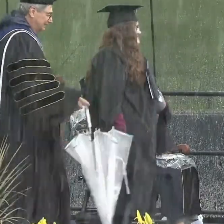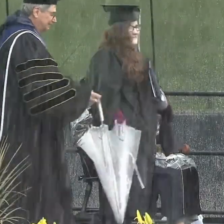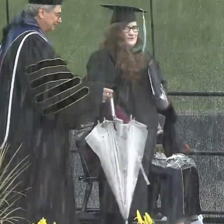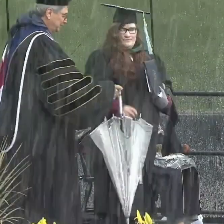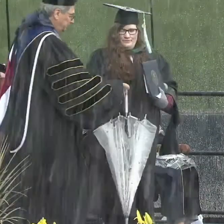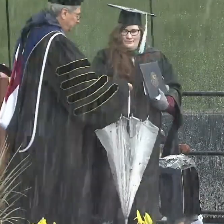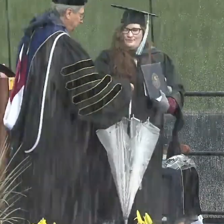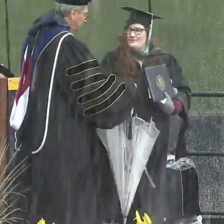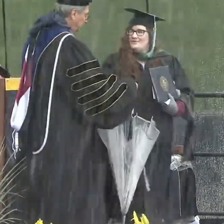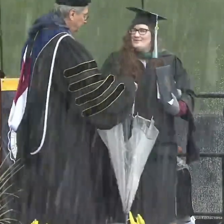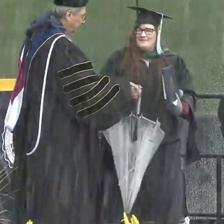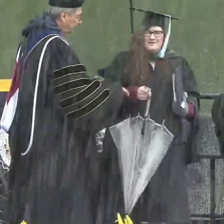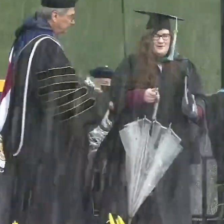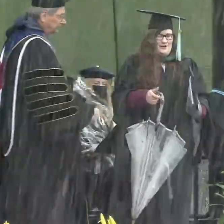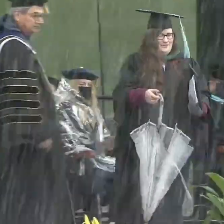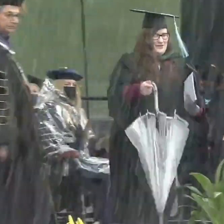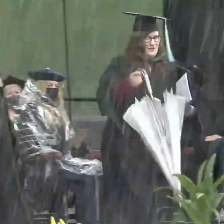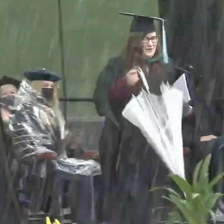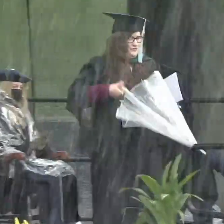Dakota Myers.